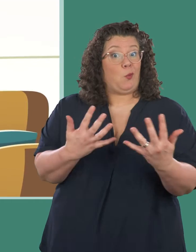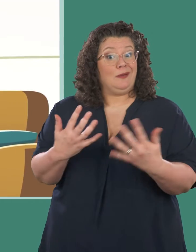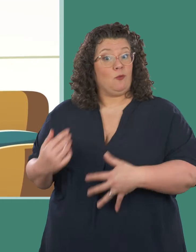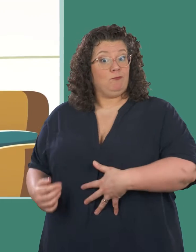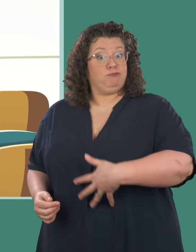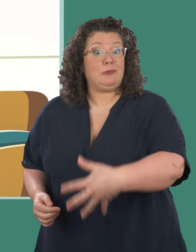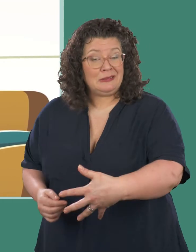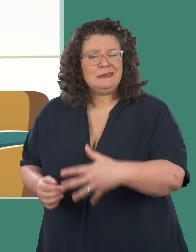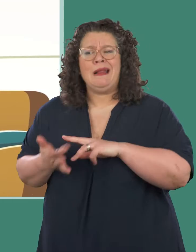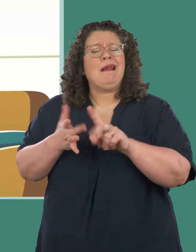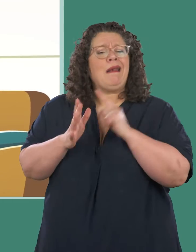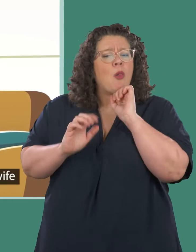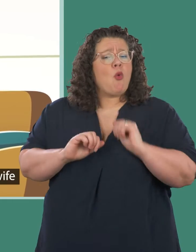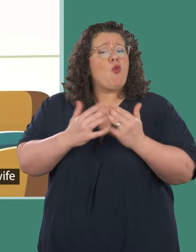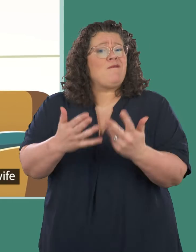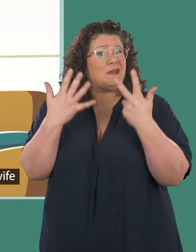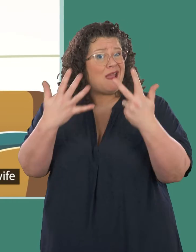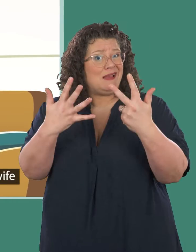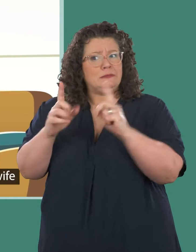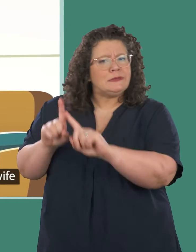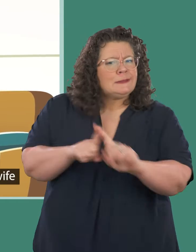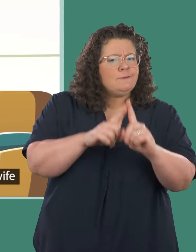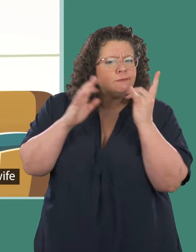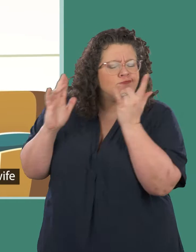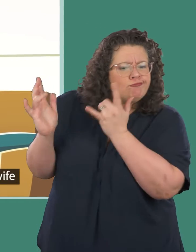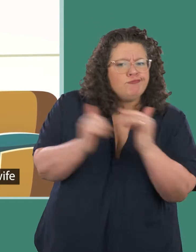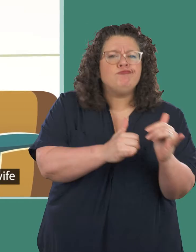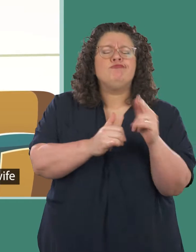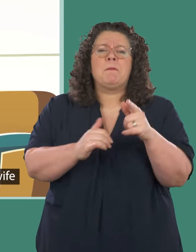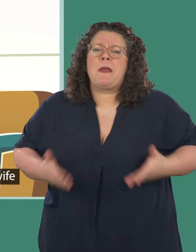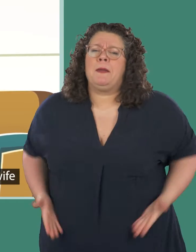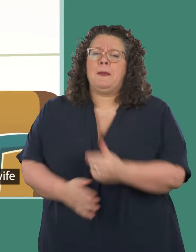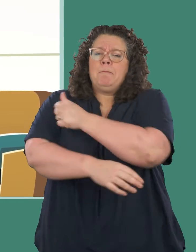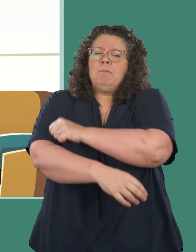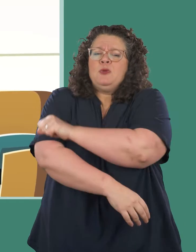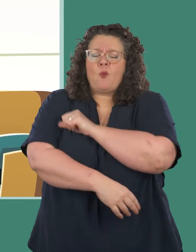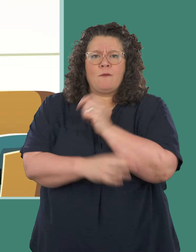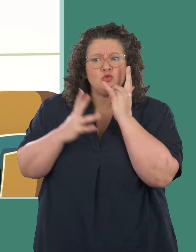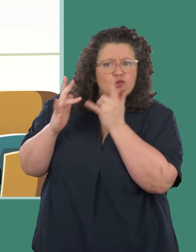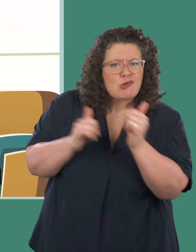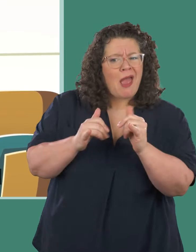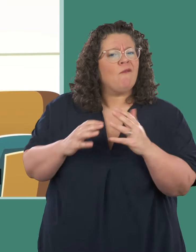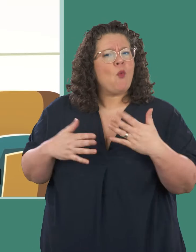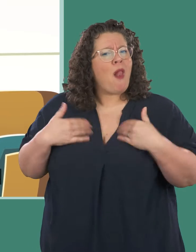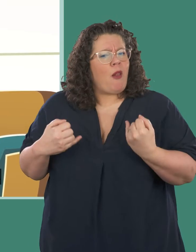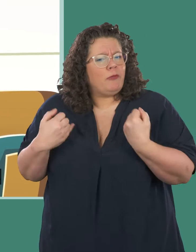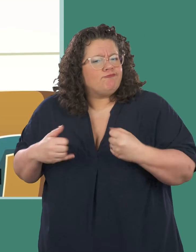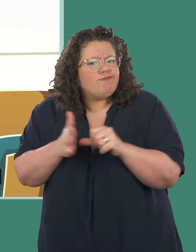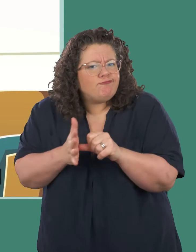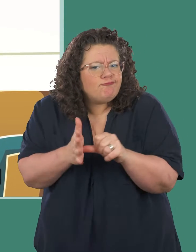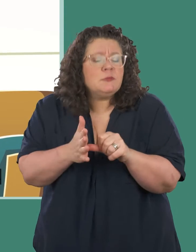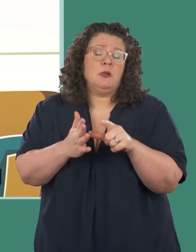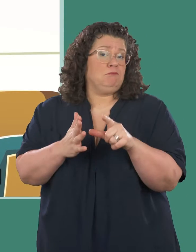During the first 10 weeks of her pregnancy, Nia will be offered 8 screening tests by her midwife to check for health conditions in her or